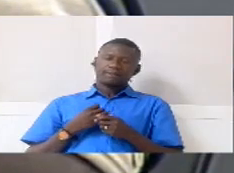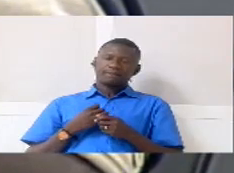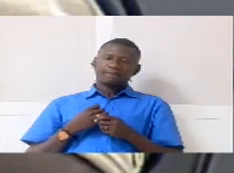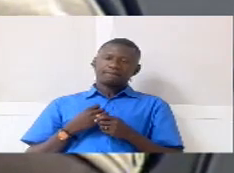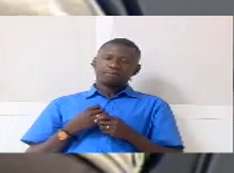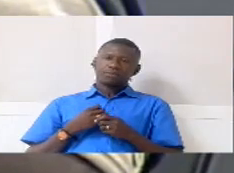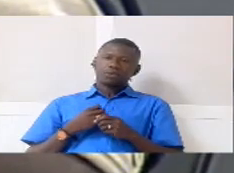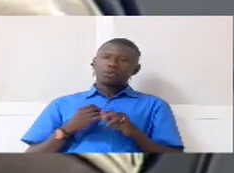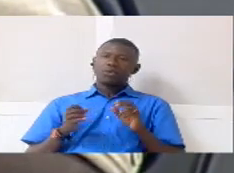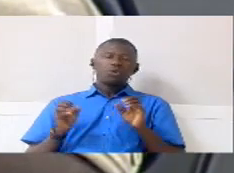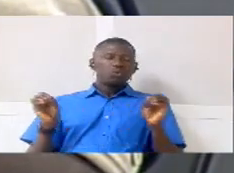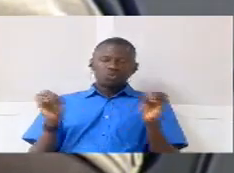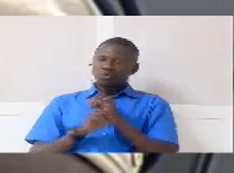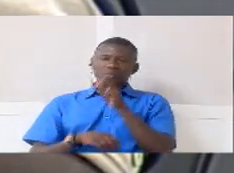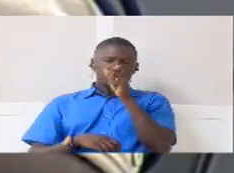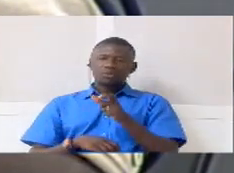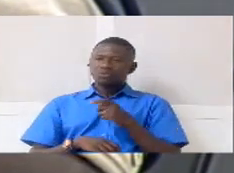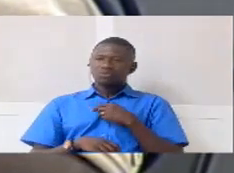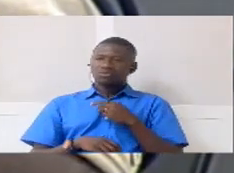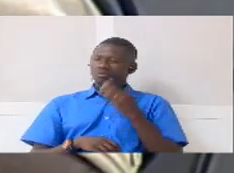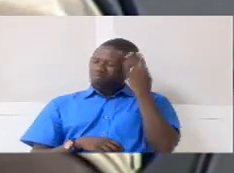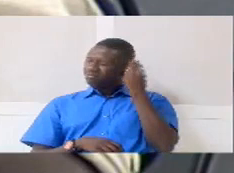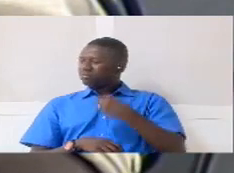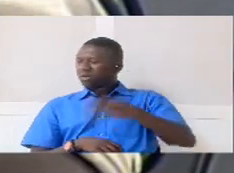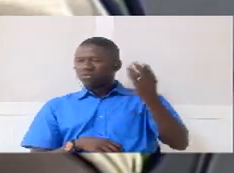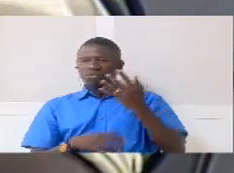ikodila kasola. No one should turn their backs to the prison.